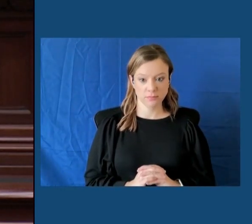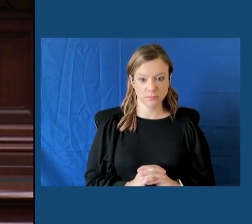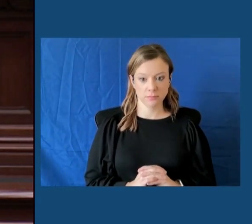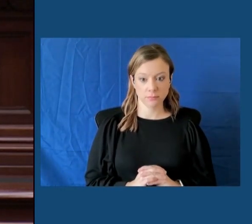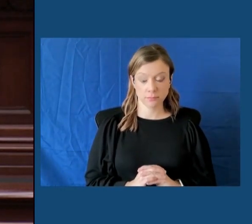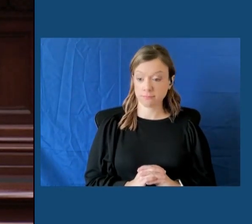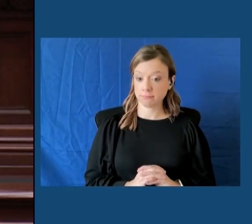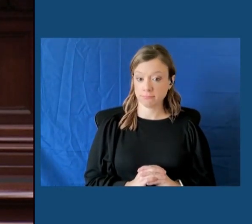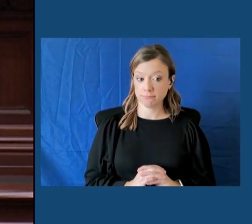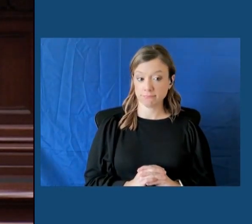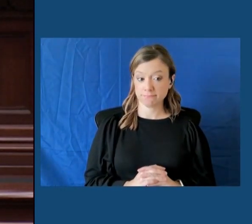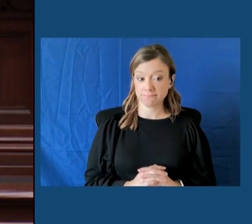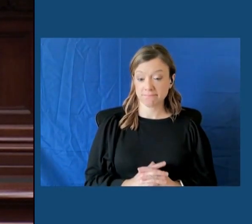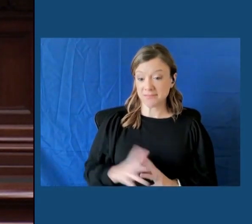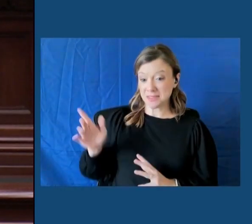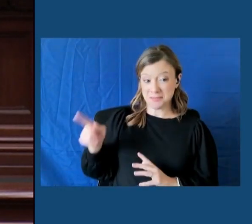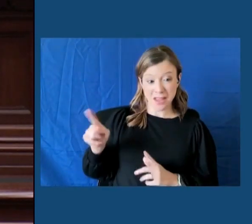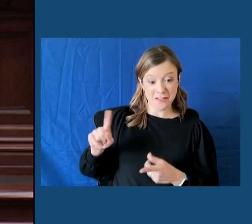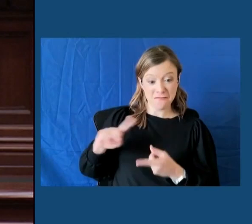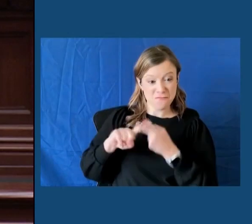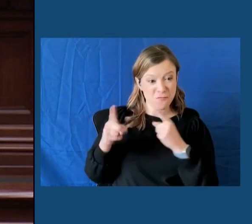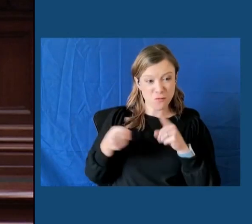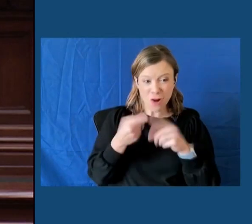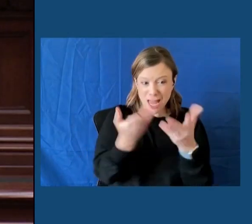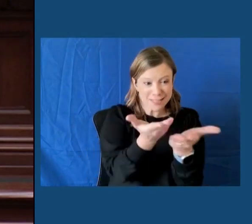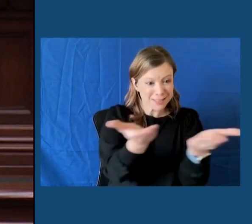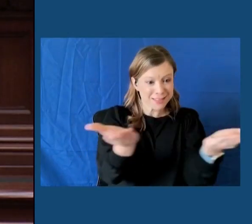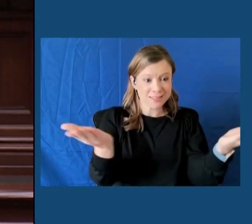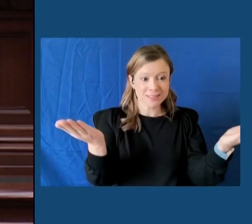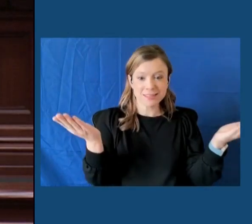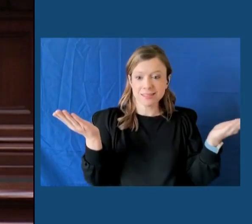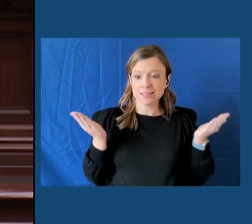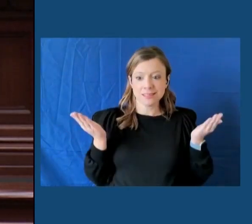My friends, we will never